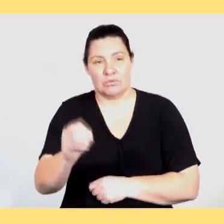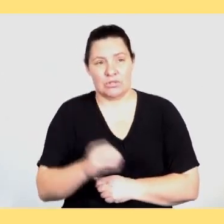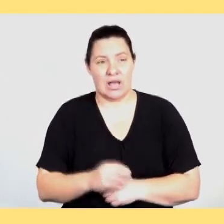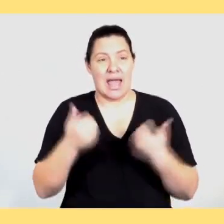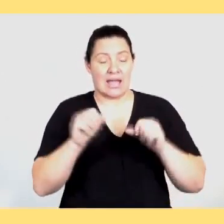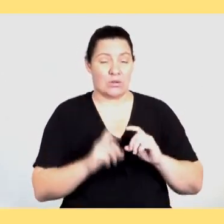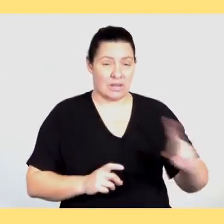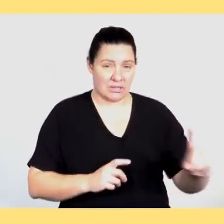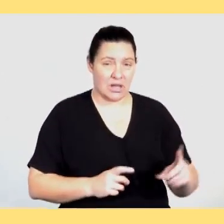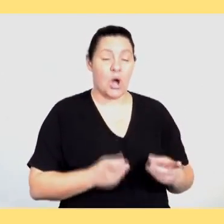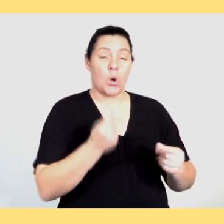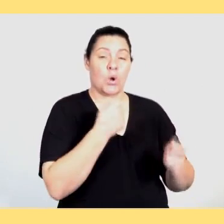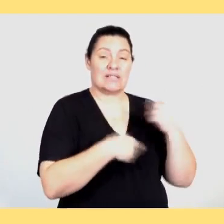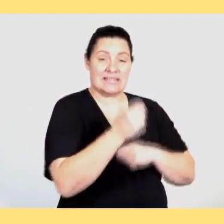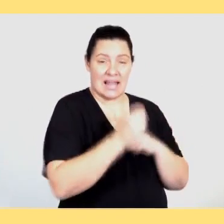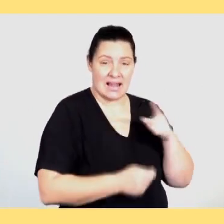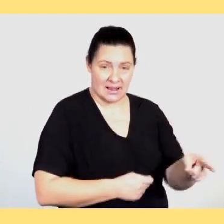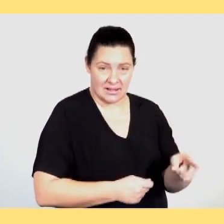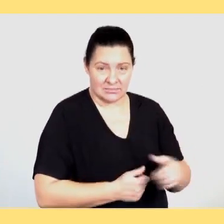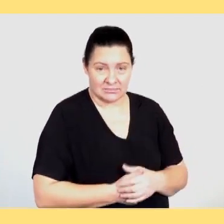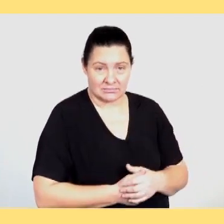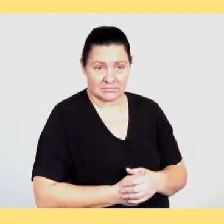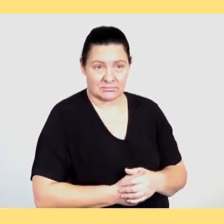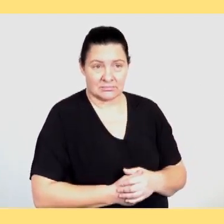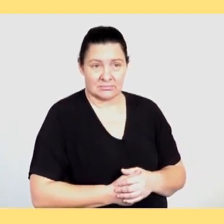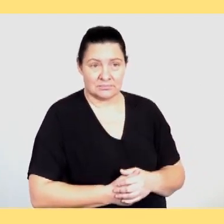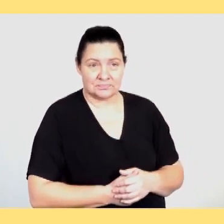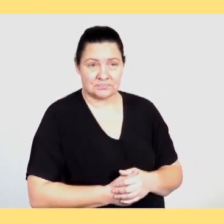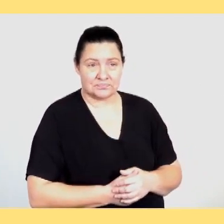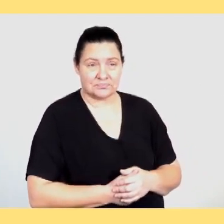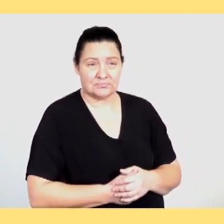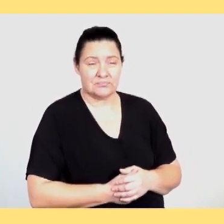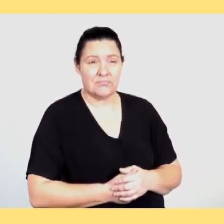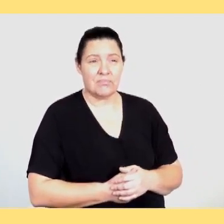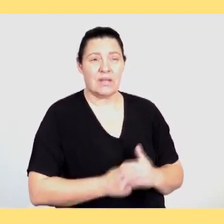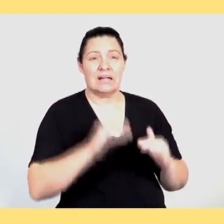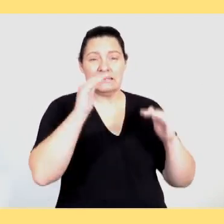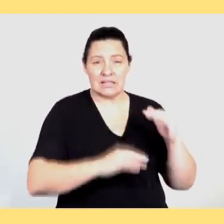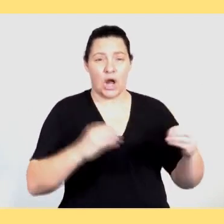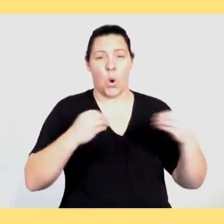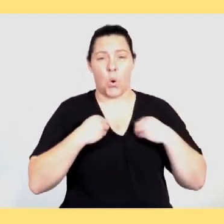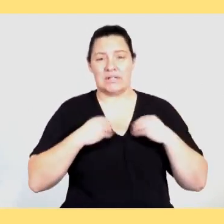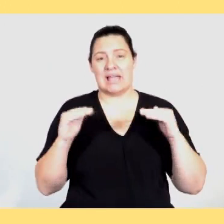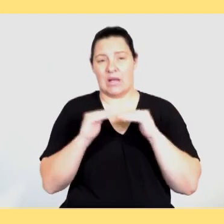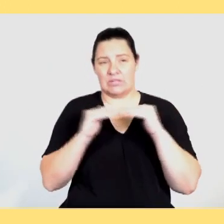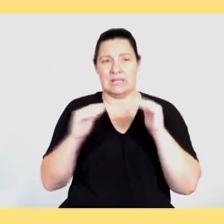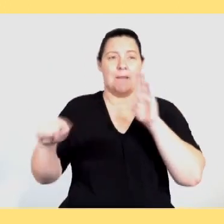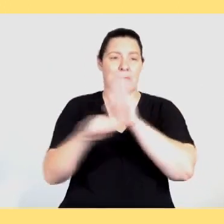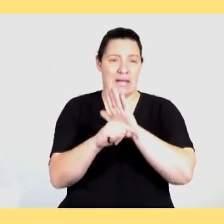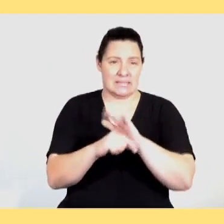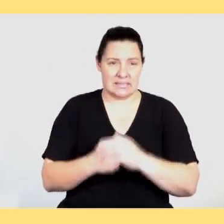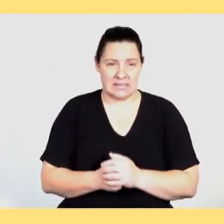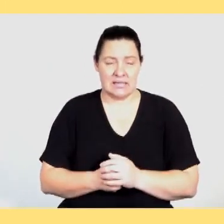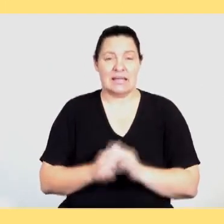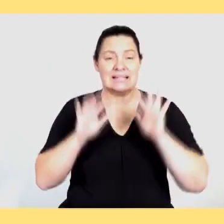Account debit, cost of sales. And cost of sales decreases our owner's equity,